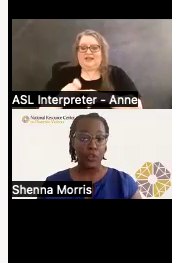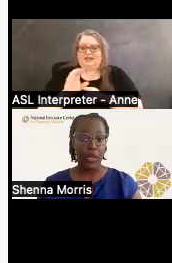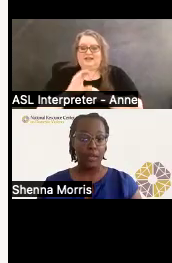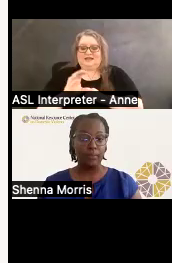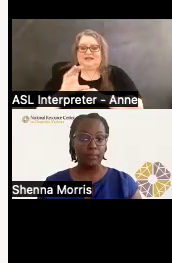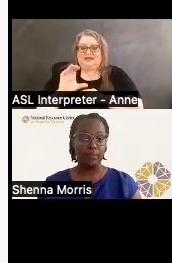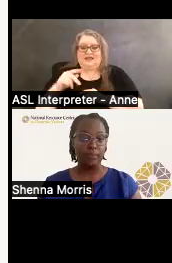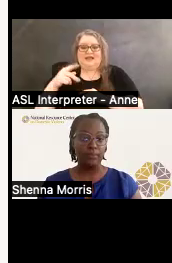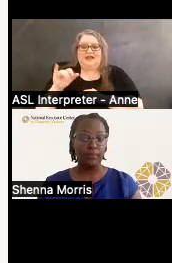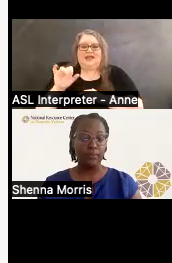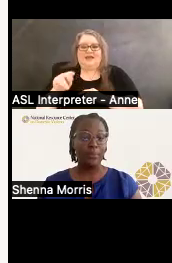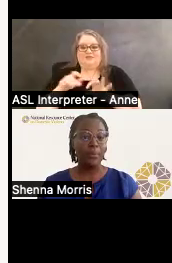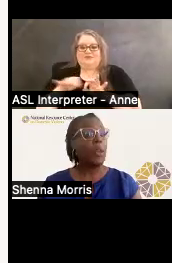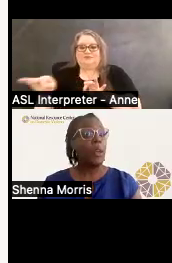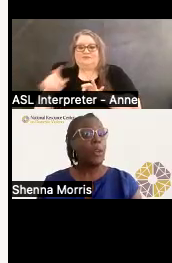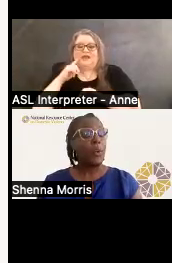your screen.